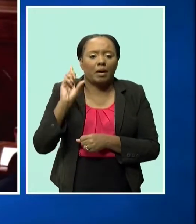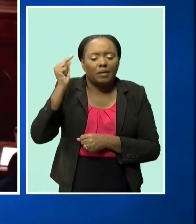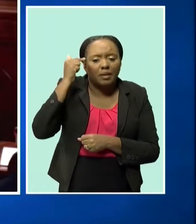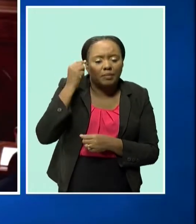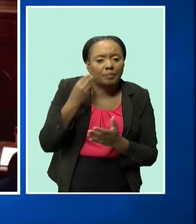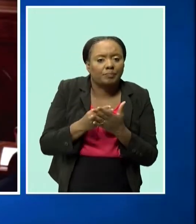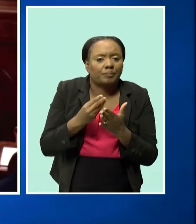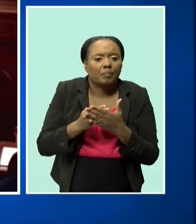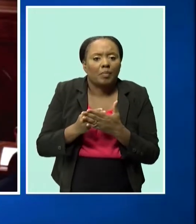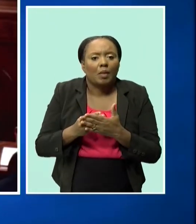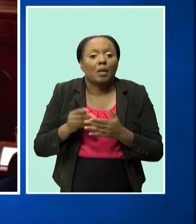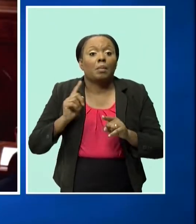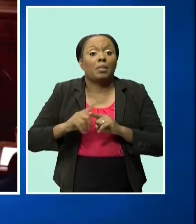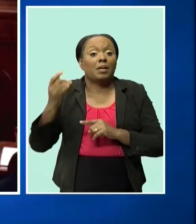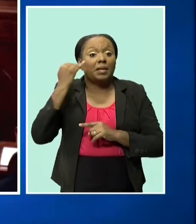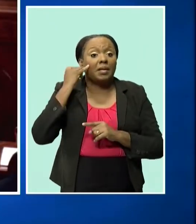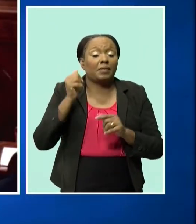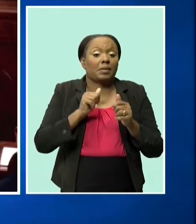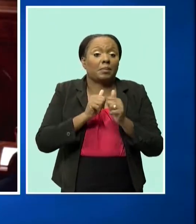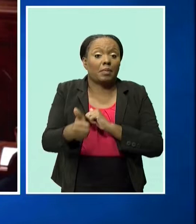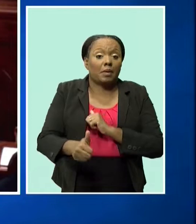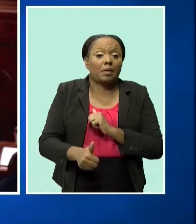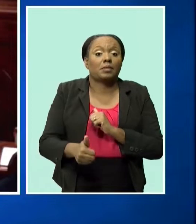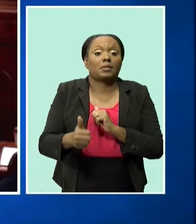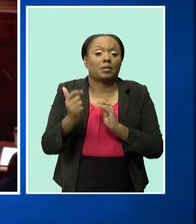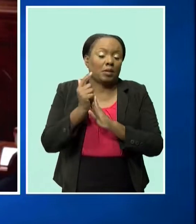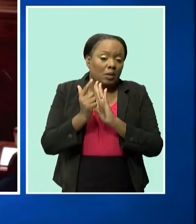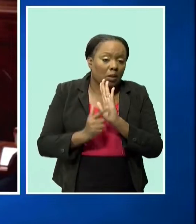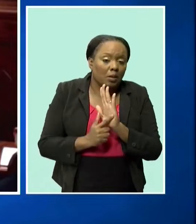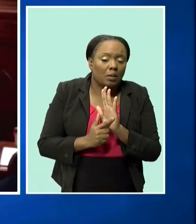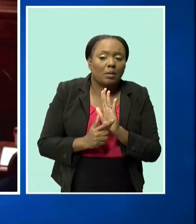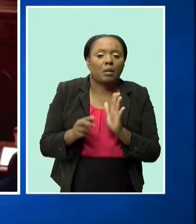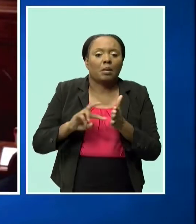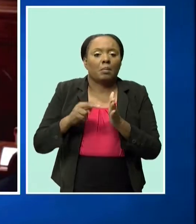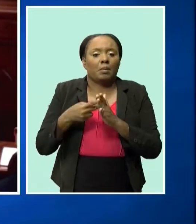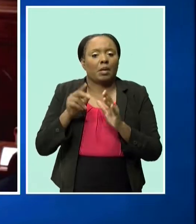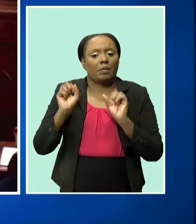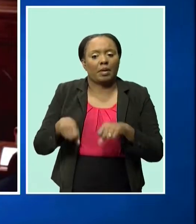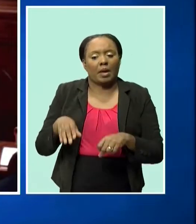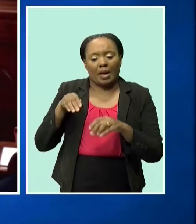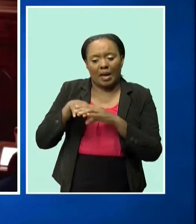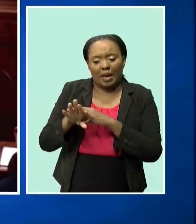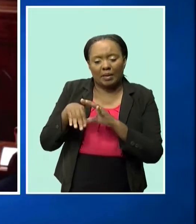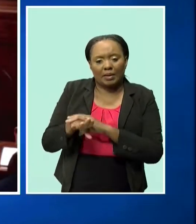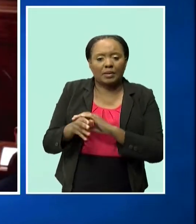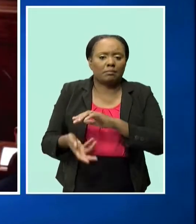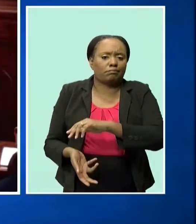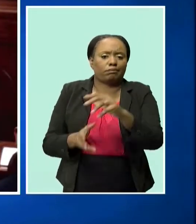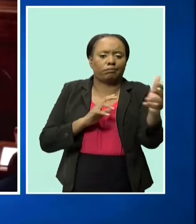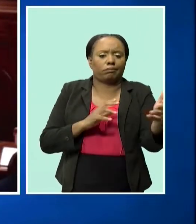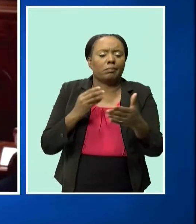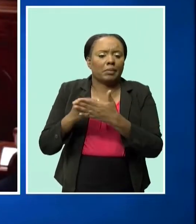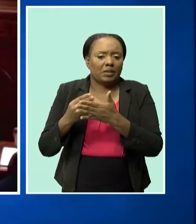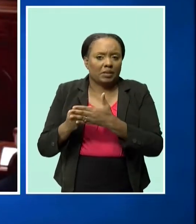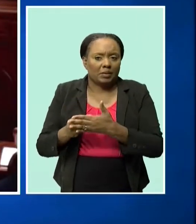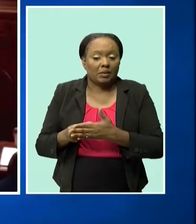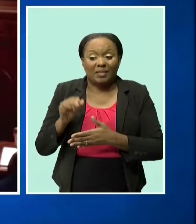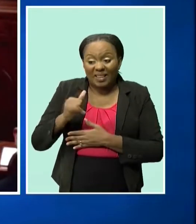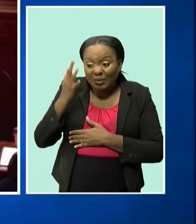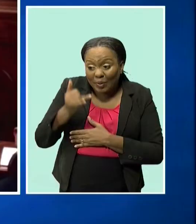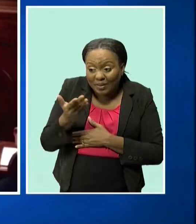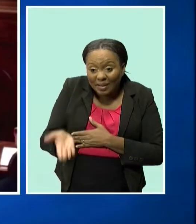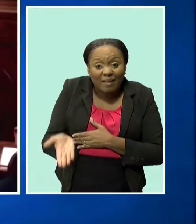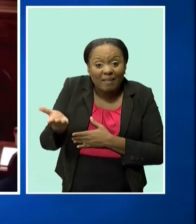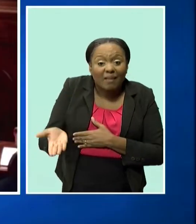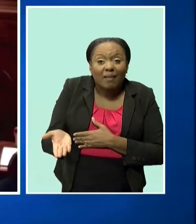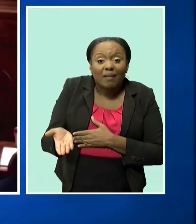now, once this legislation is passed, it gives us an opportunity to access the catastrophe fund. But that's what it's there for. The